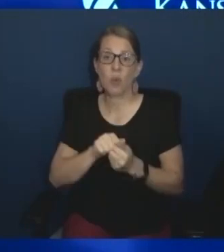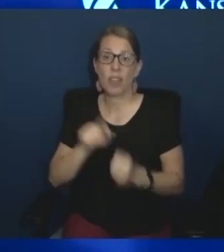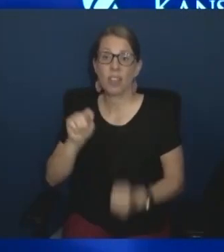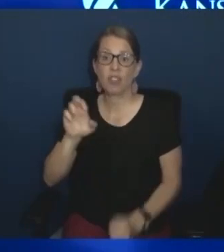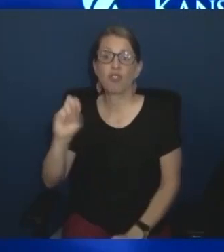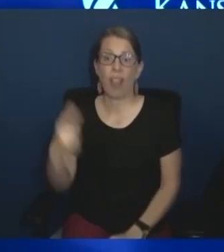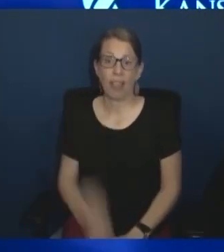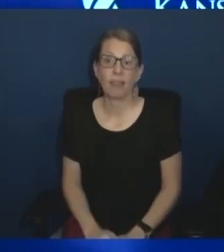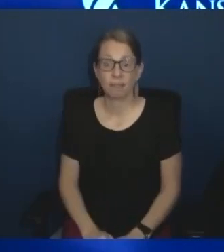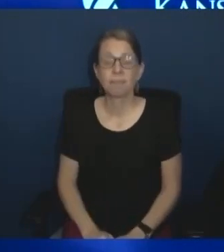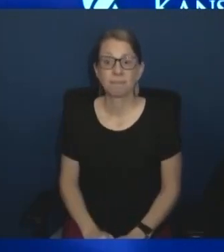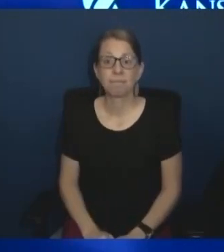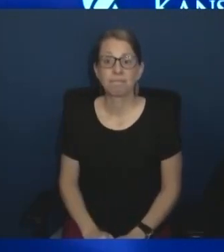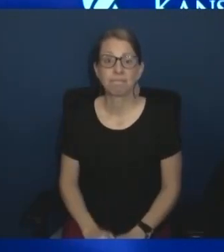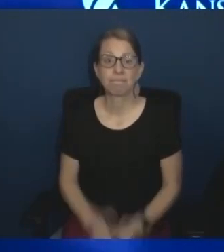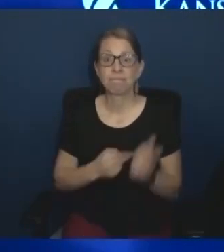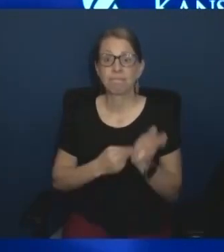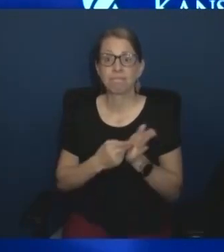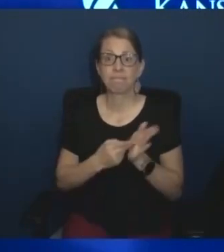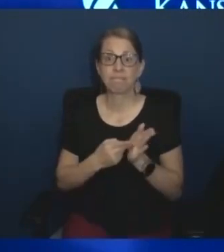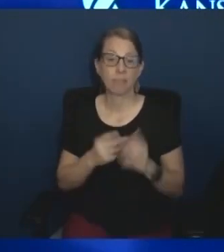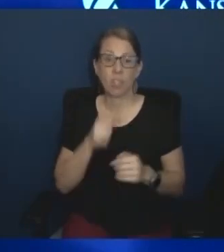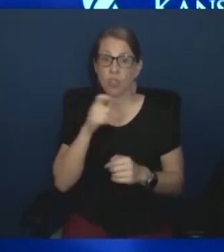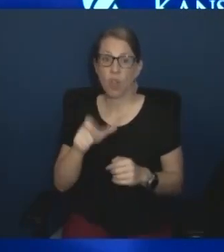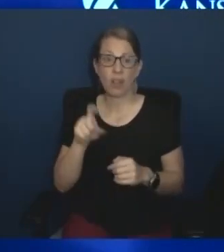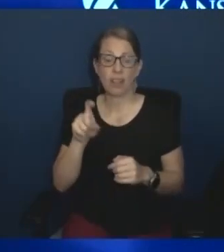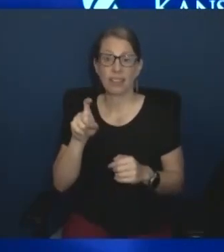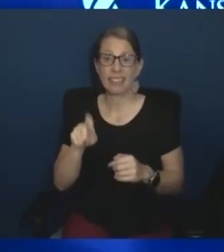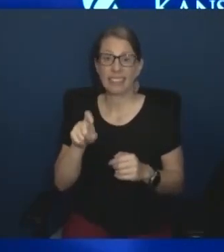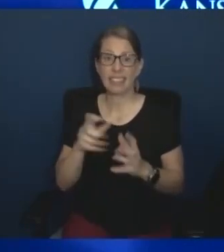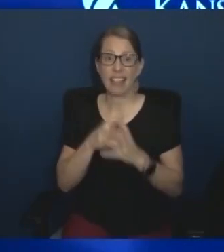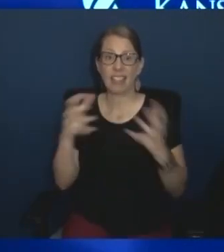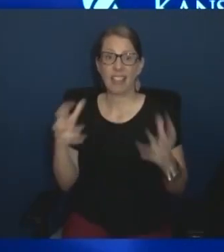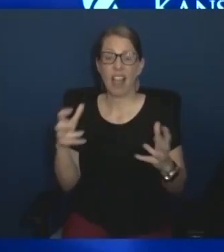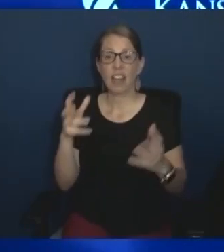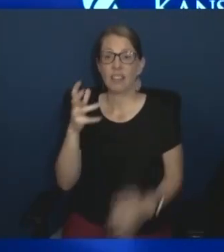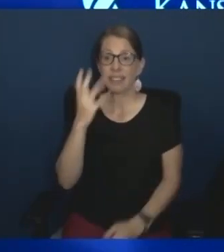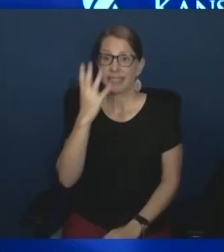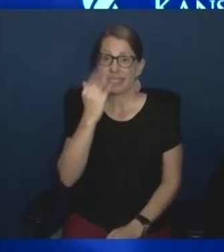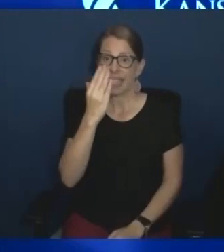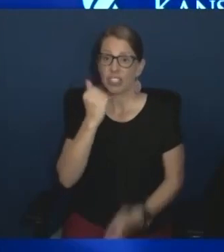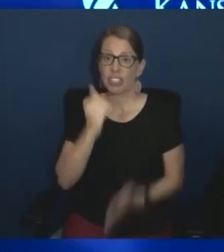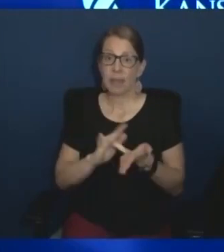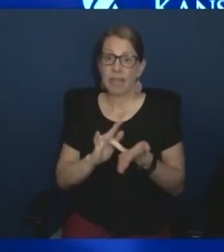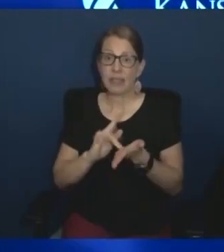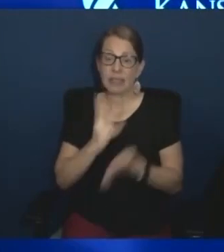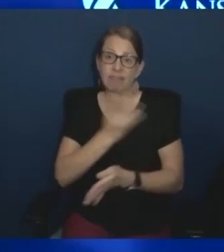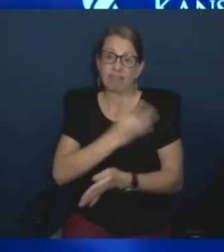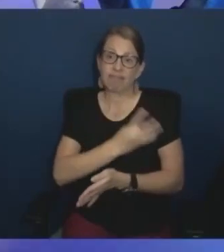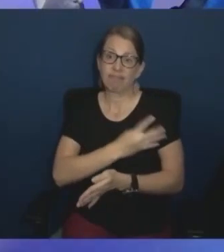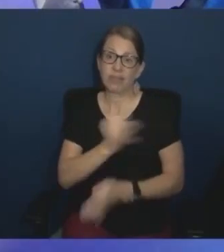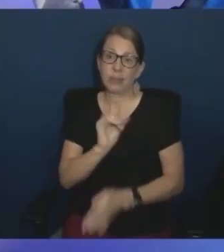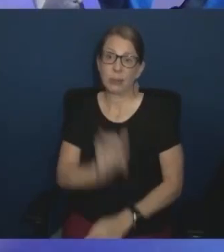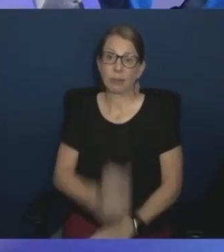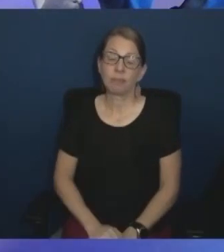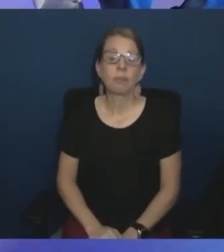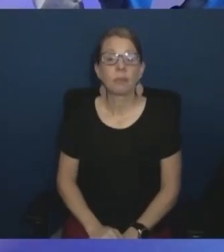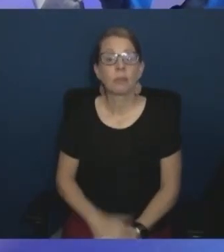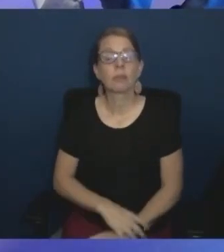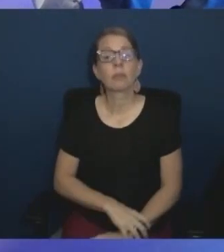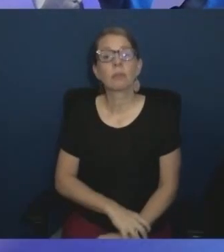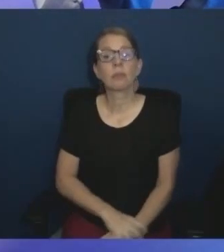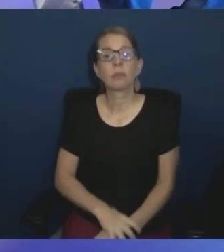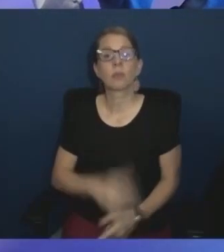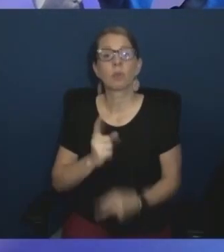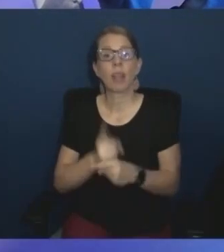So, and they don't have to be on as much sedation either. Right. So I have to ask you both a question before we